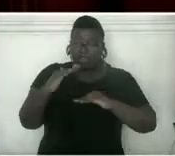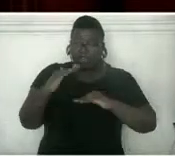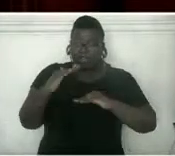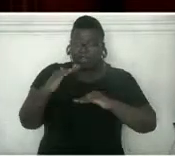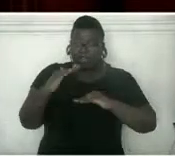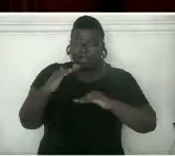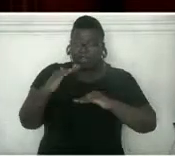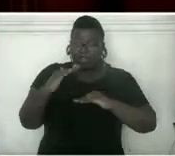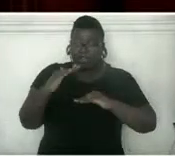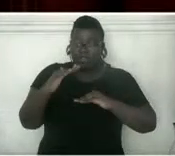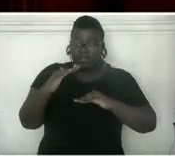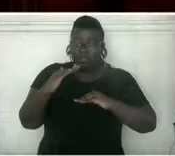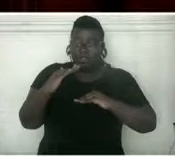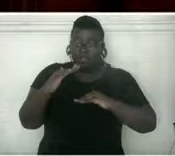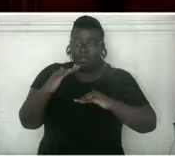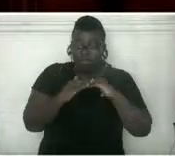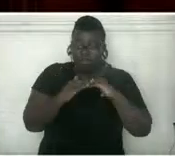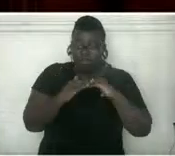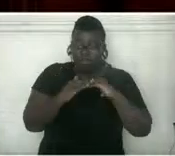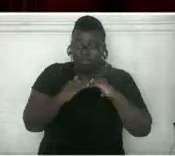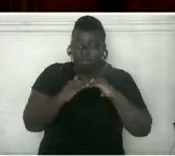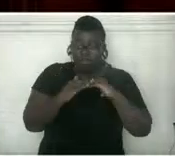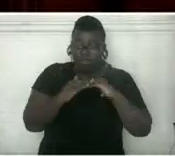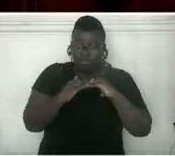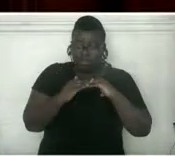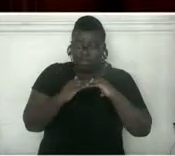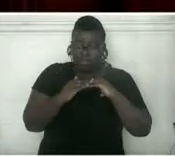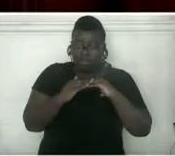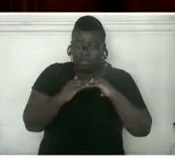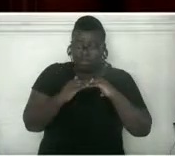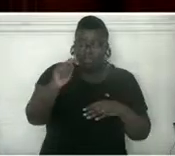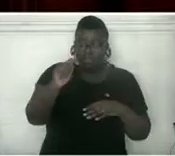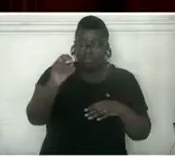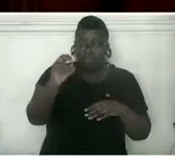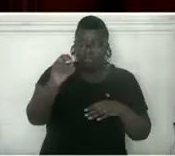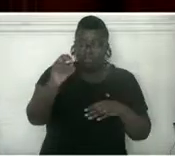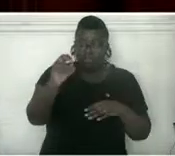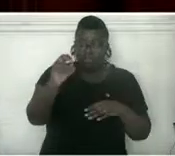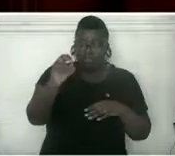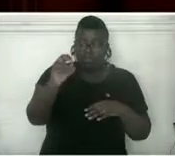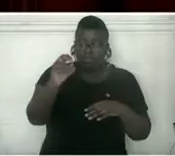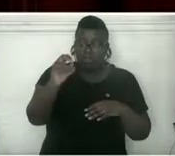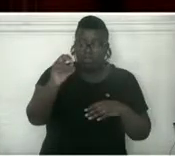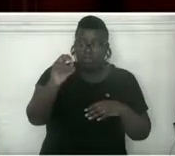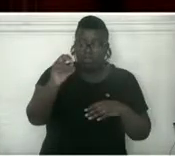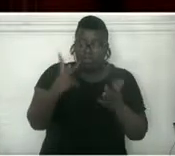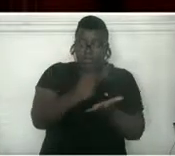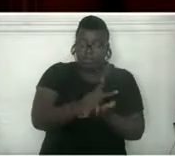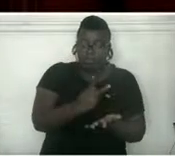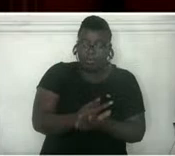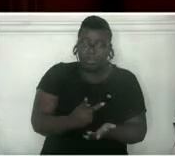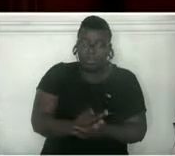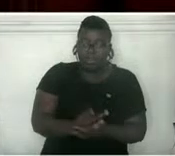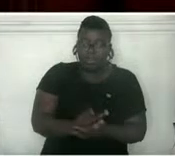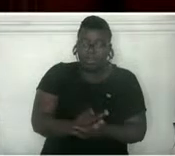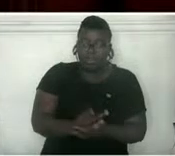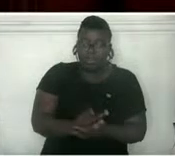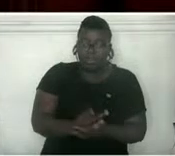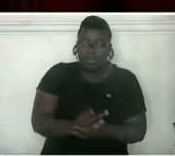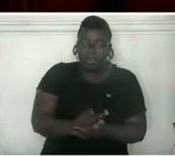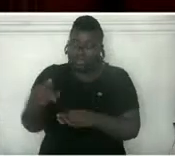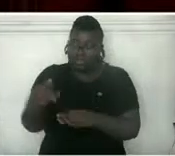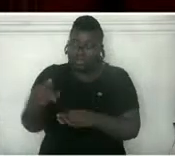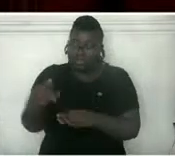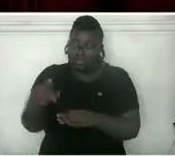the Western Business Park on the R102 adjacent to the Dube